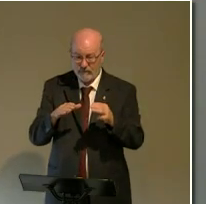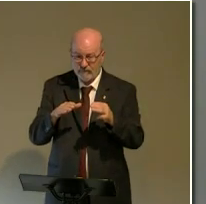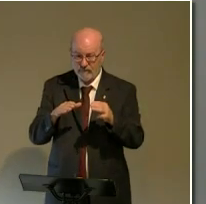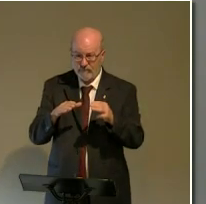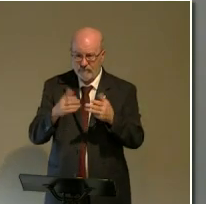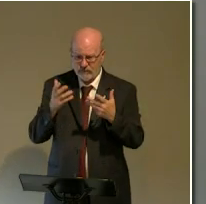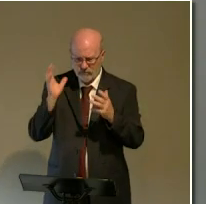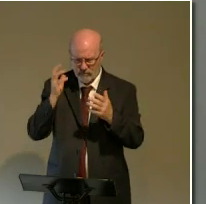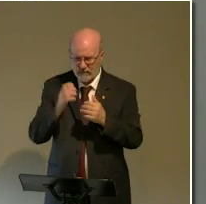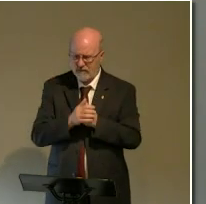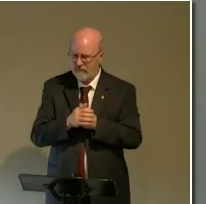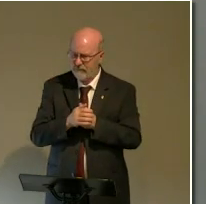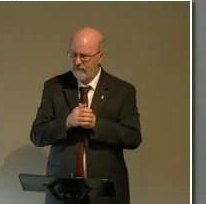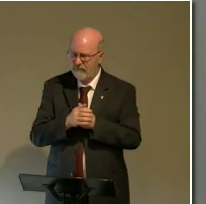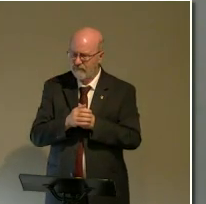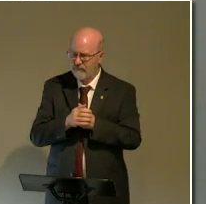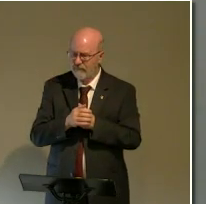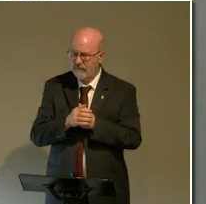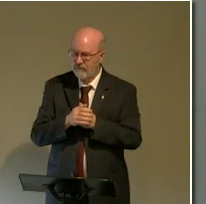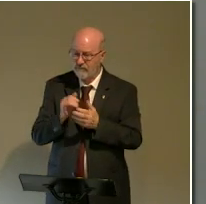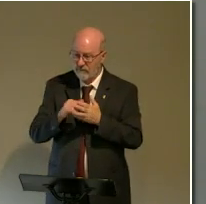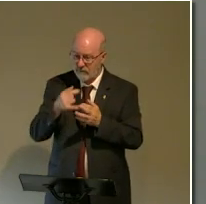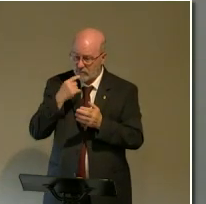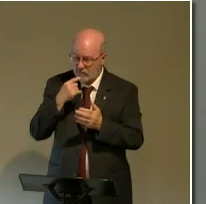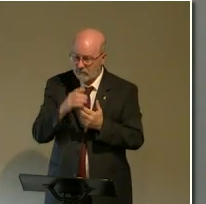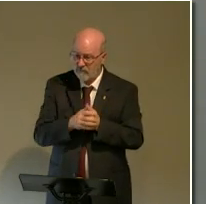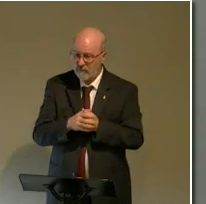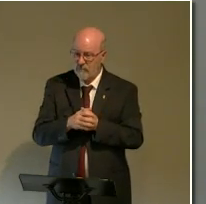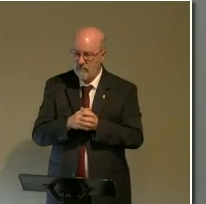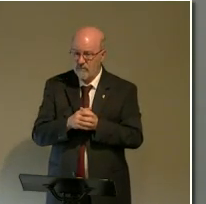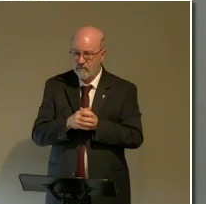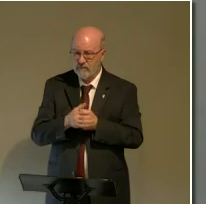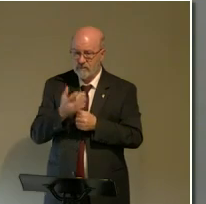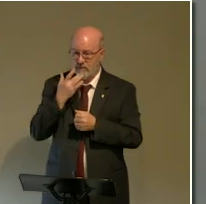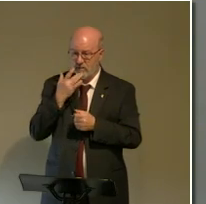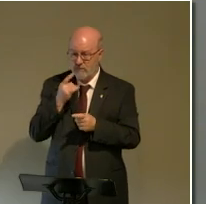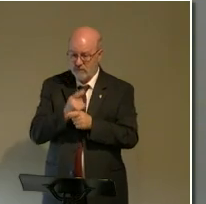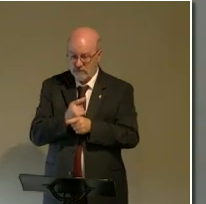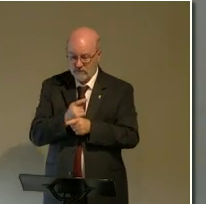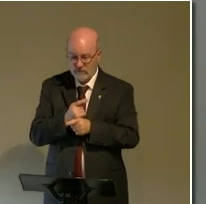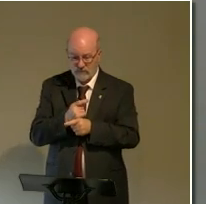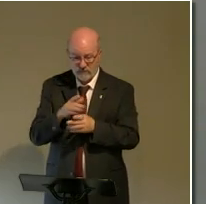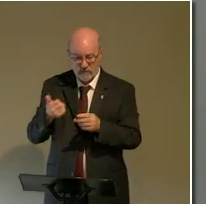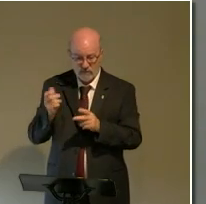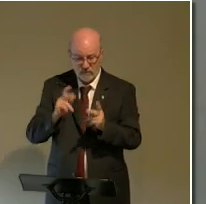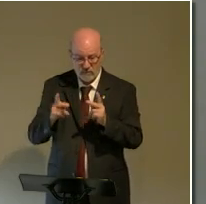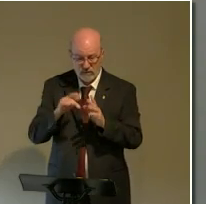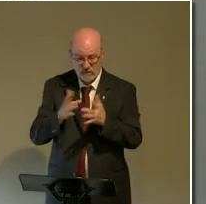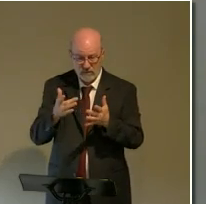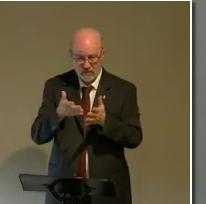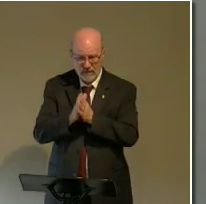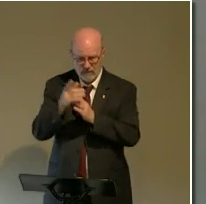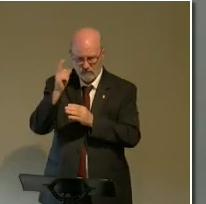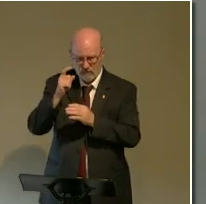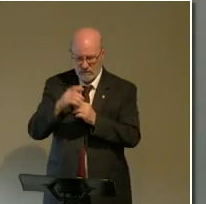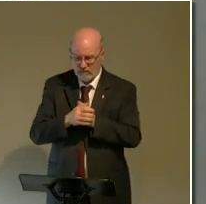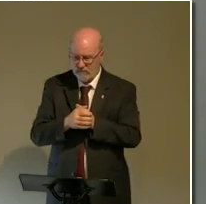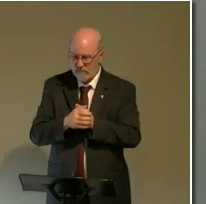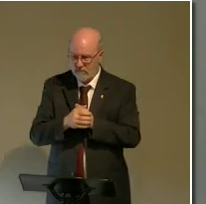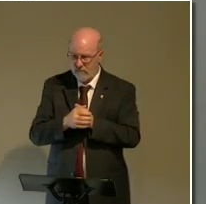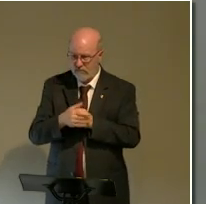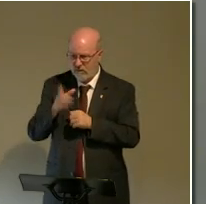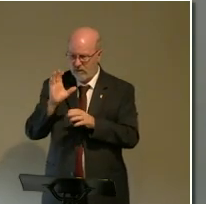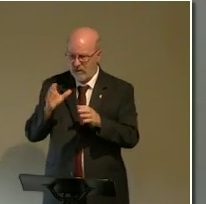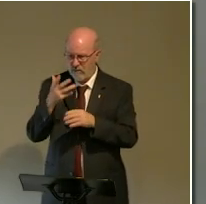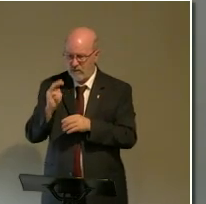out of your mind. That's what he said. Sounds familiar, right? There's somebody else in the Bible that asked for wisdom. And look what